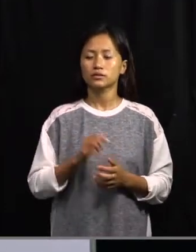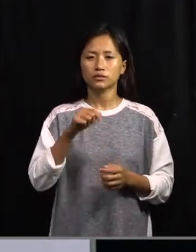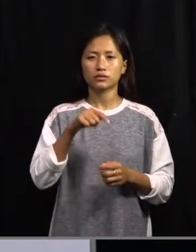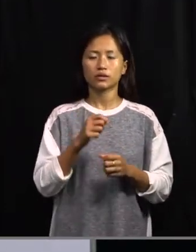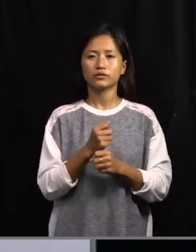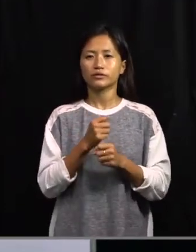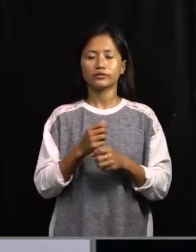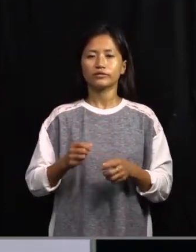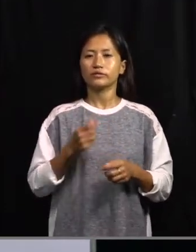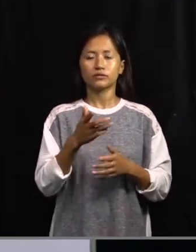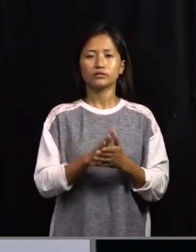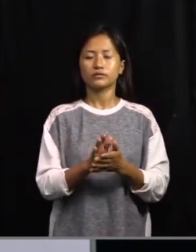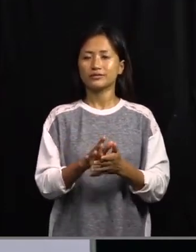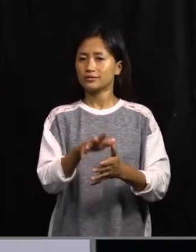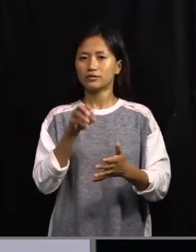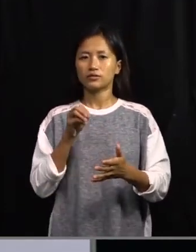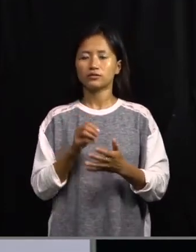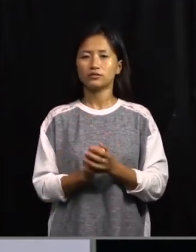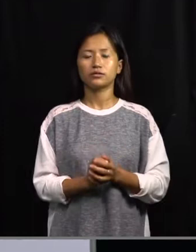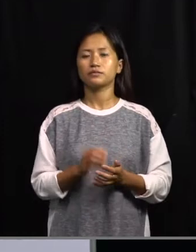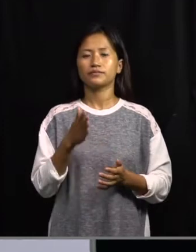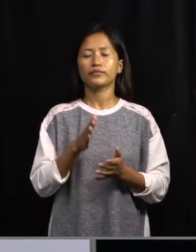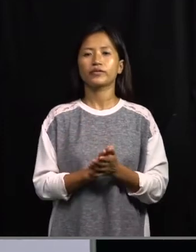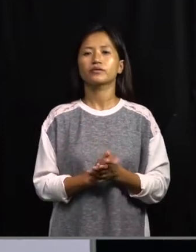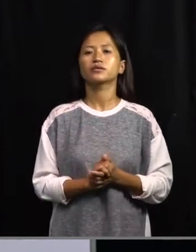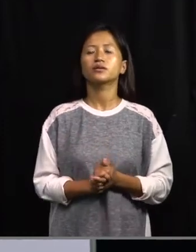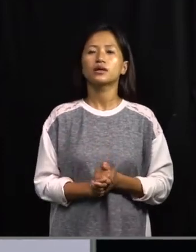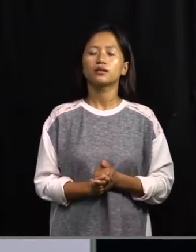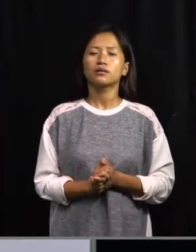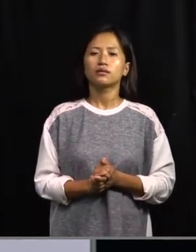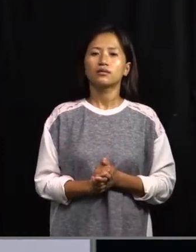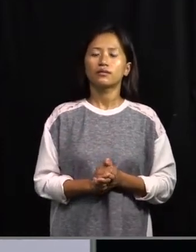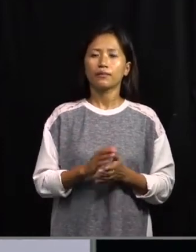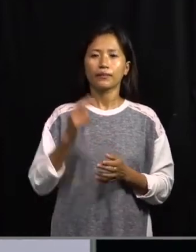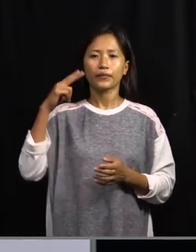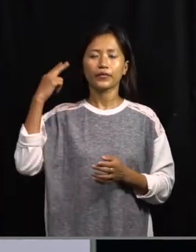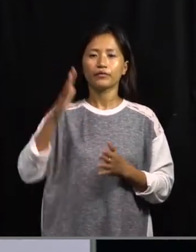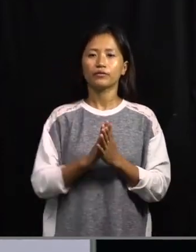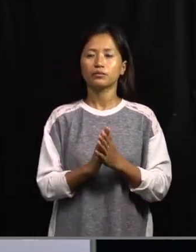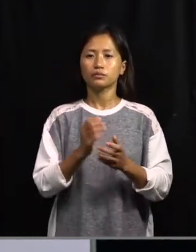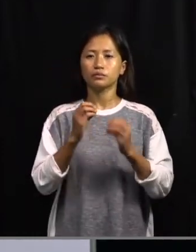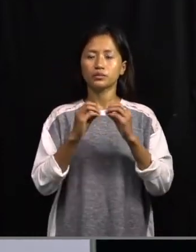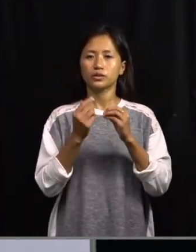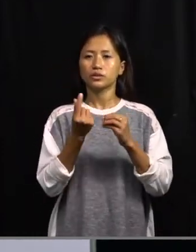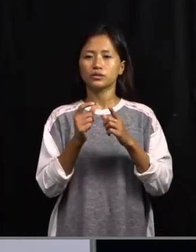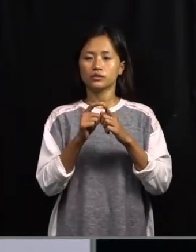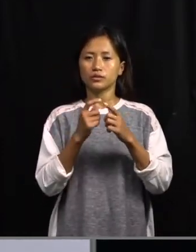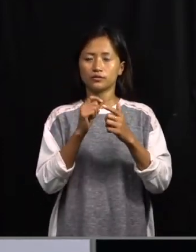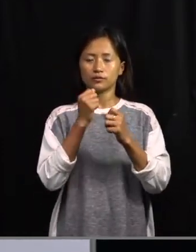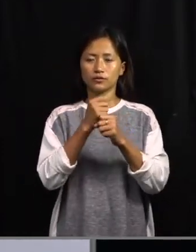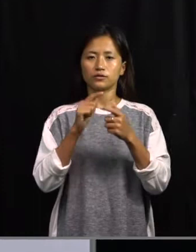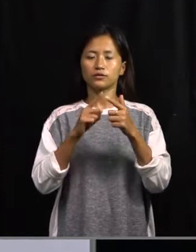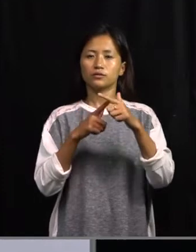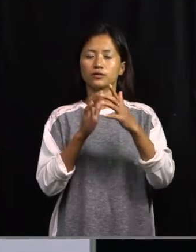are not earned yet, these are just an estimation. And therefore, budget receipts simply means